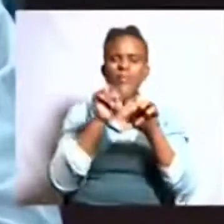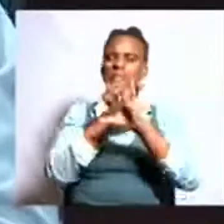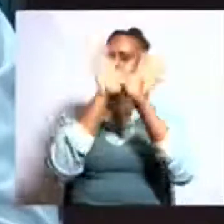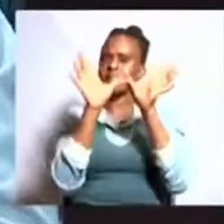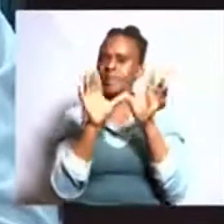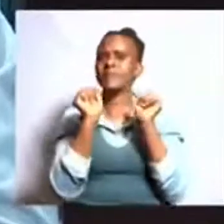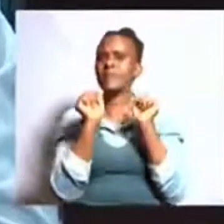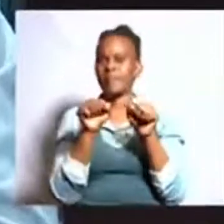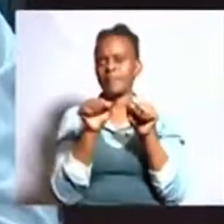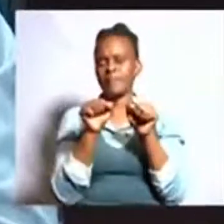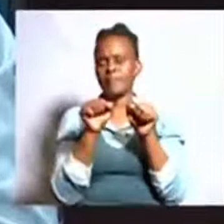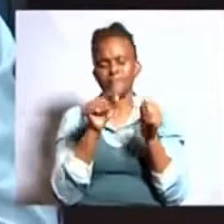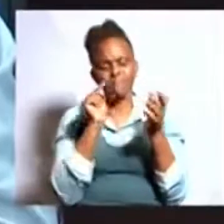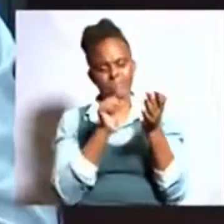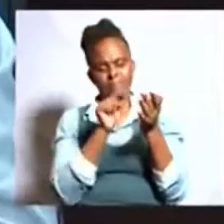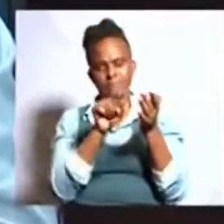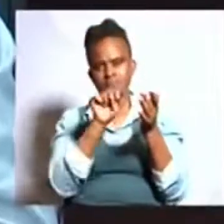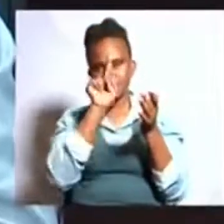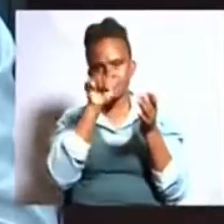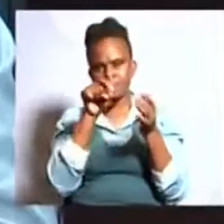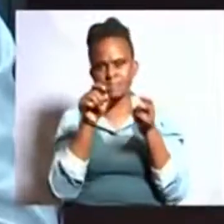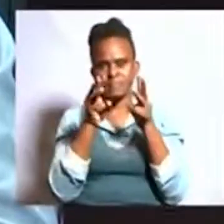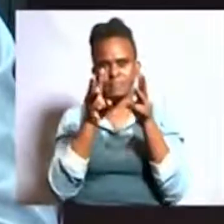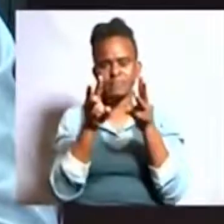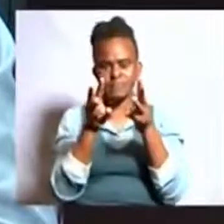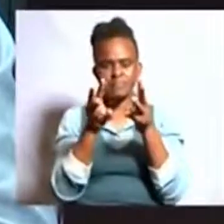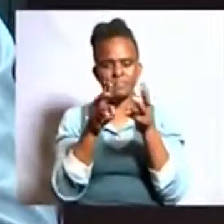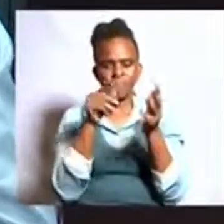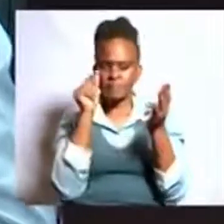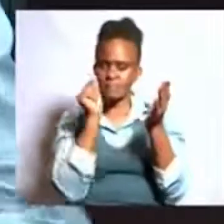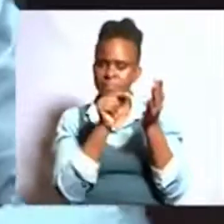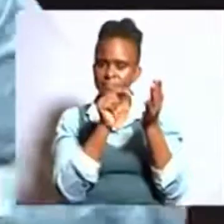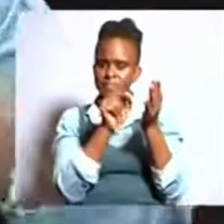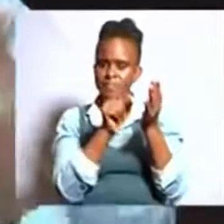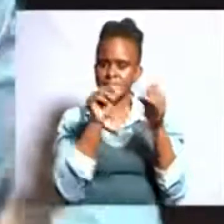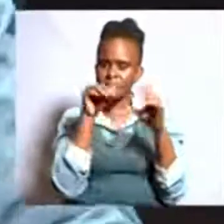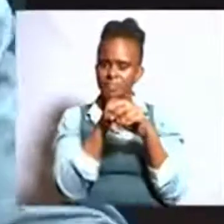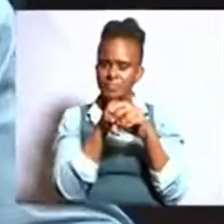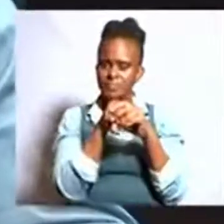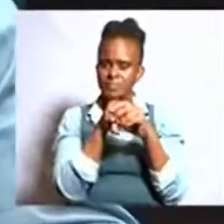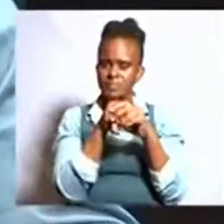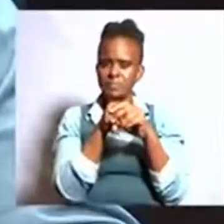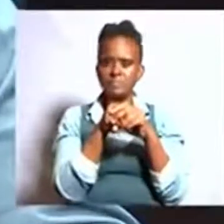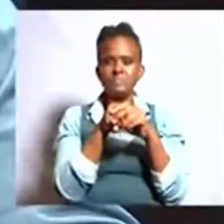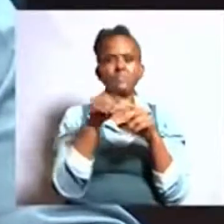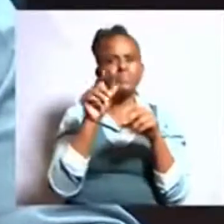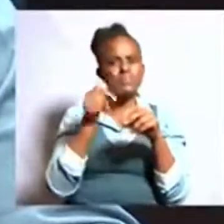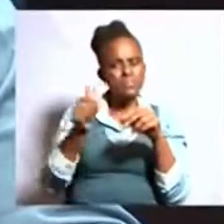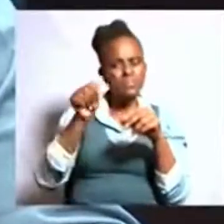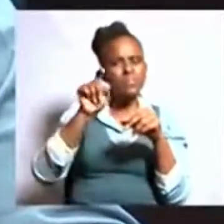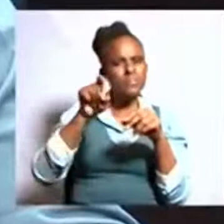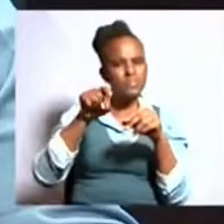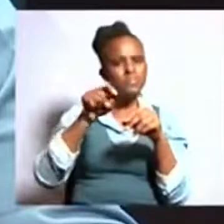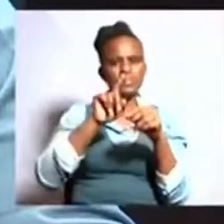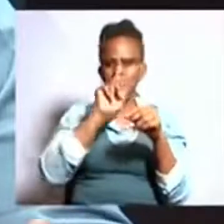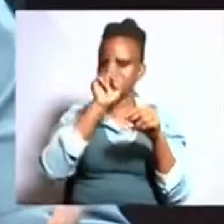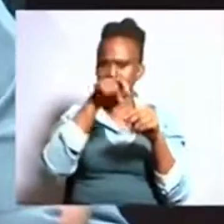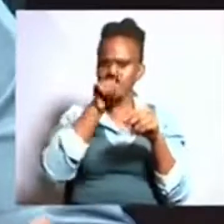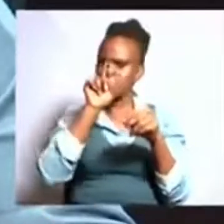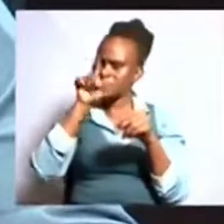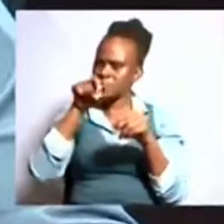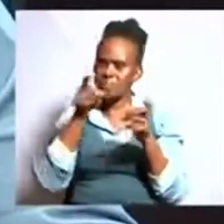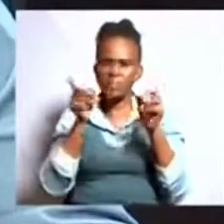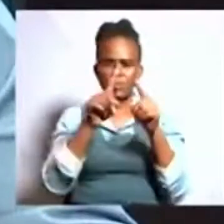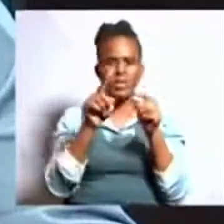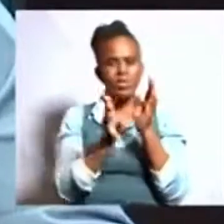clarify on the insurance aspect. Because you need to insure these loans so that at least even when